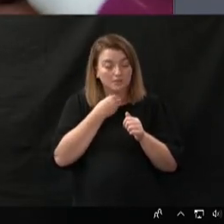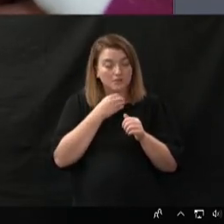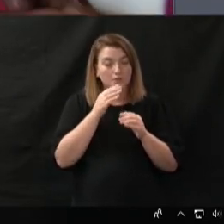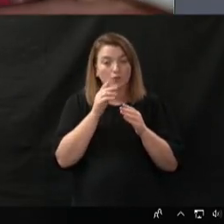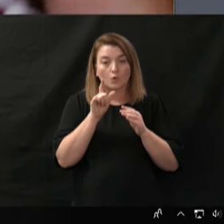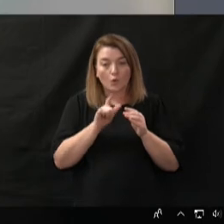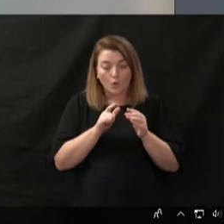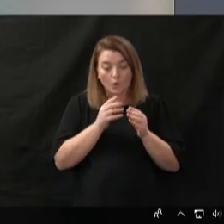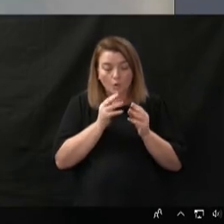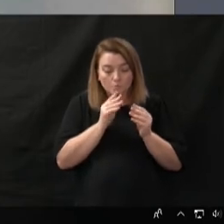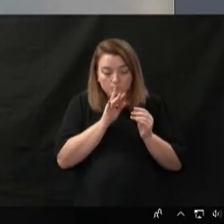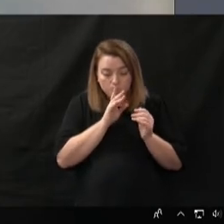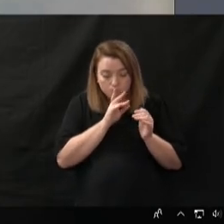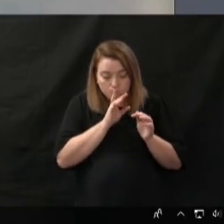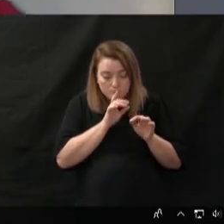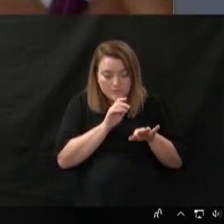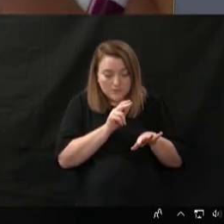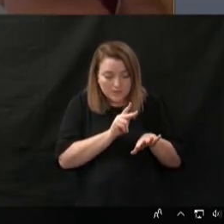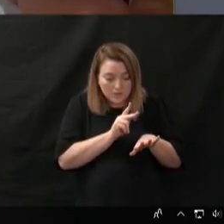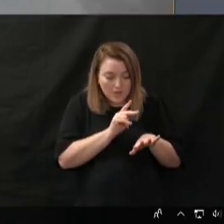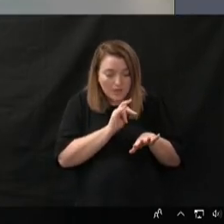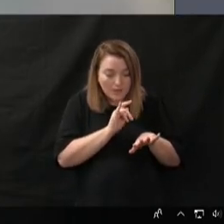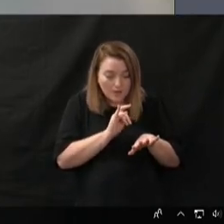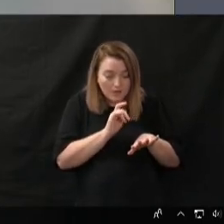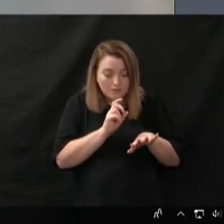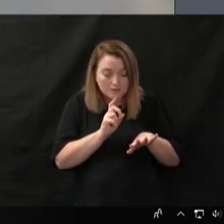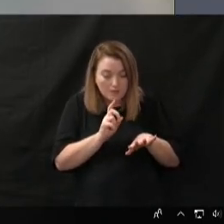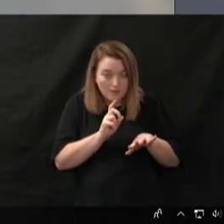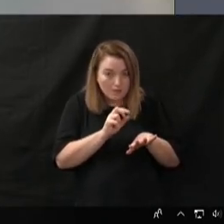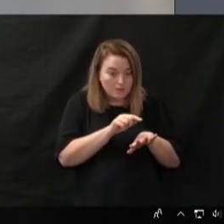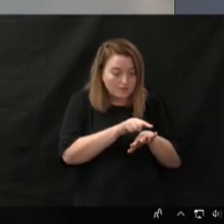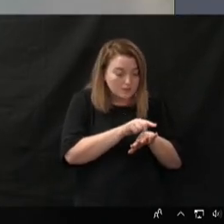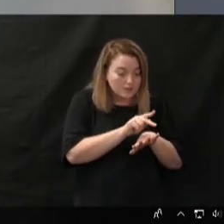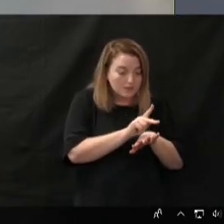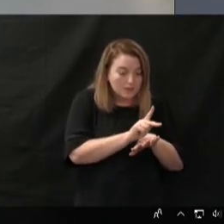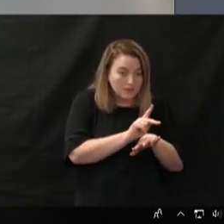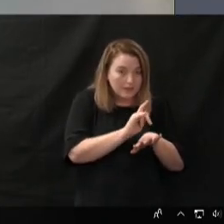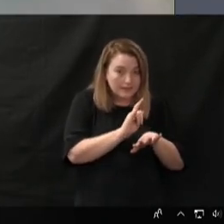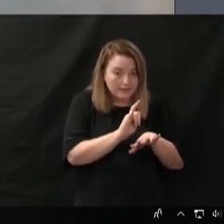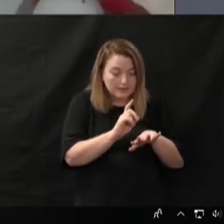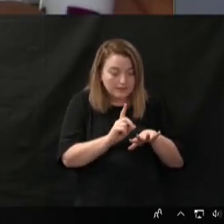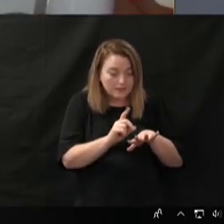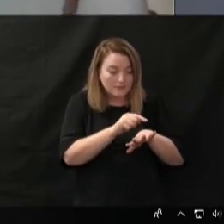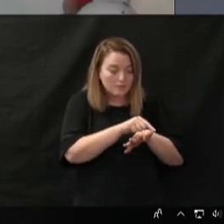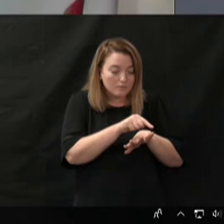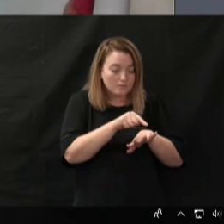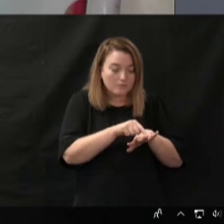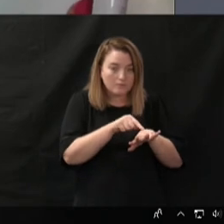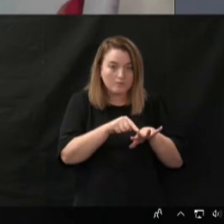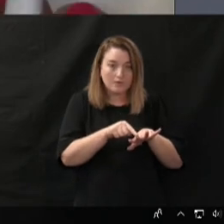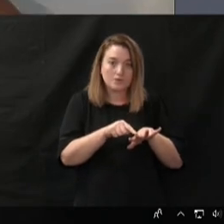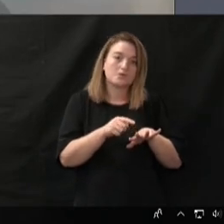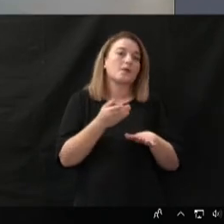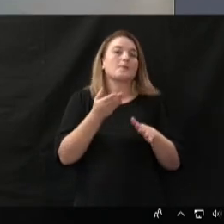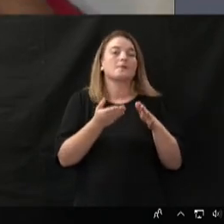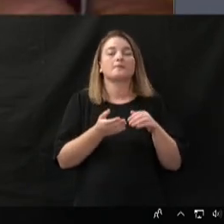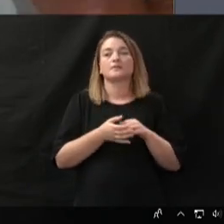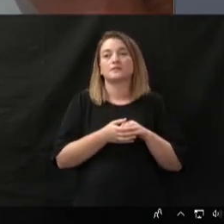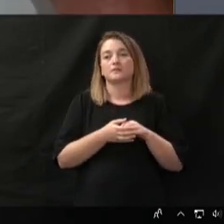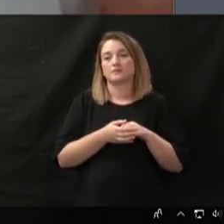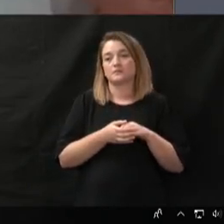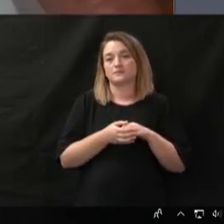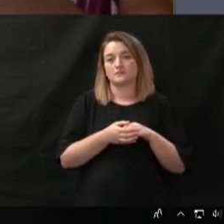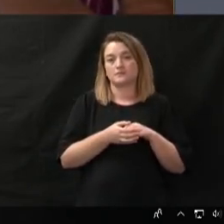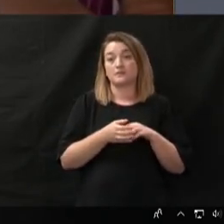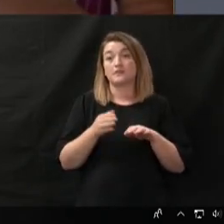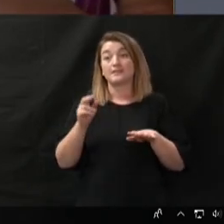K-I-D. Remember the word is kidnap, and you oftentimes have to repeat that because they might forget that second syllable. It's kidnap.